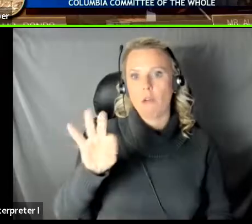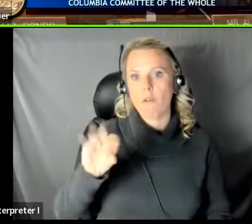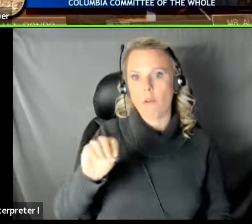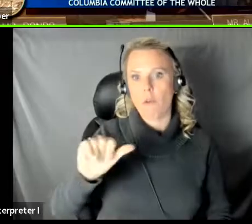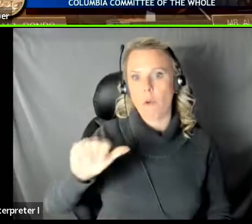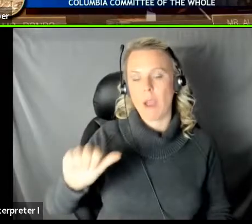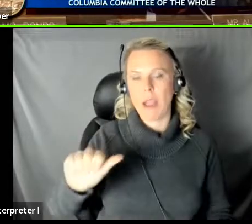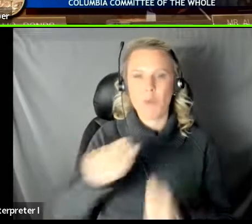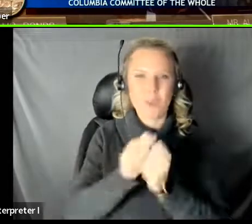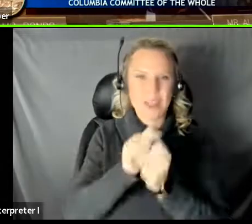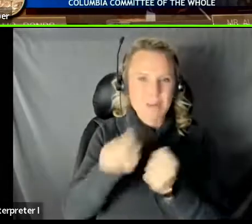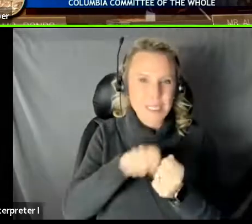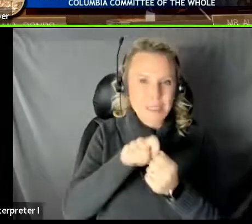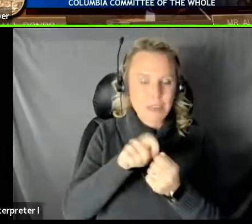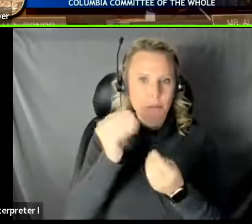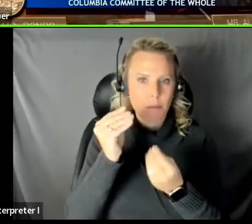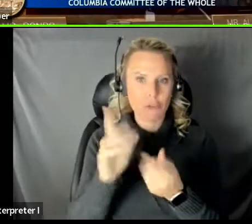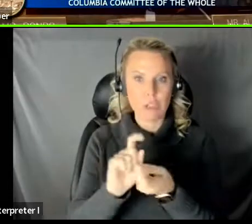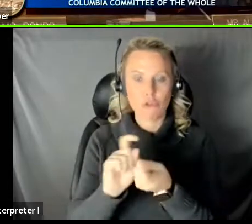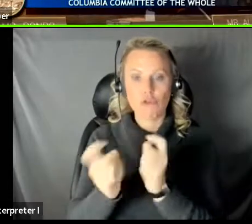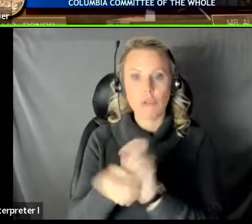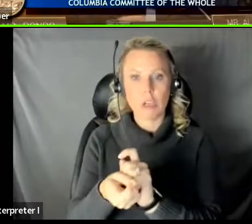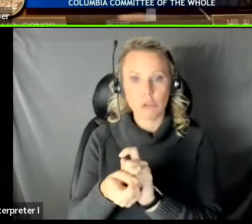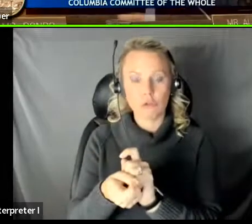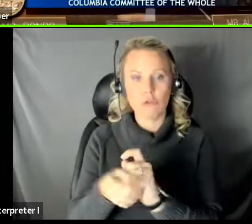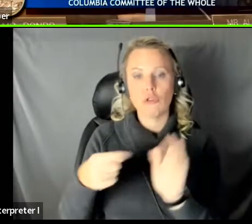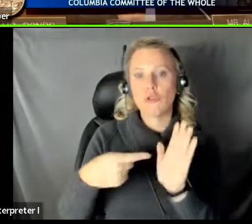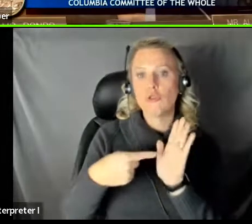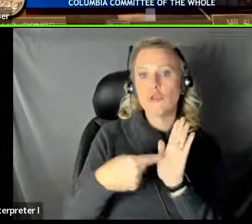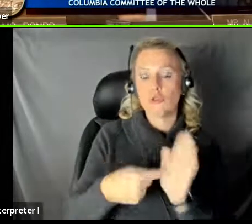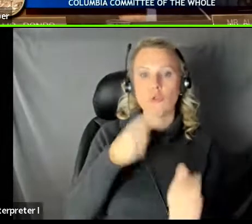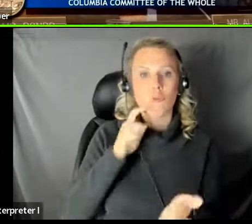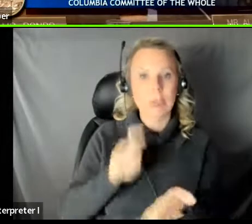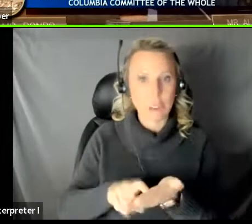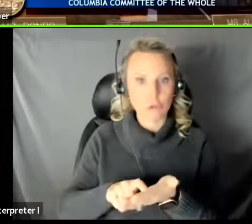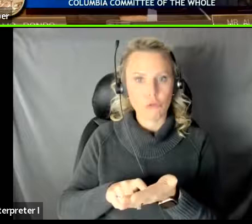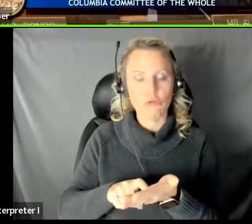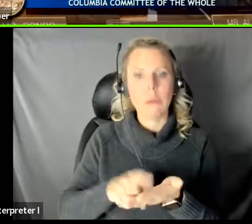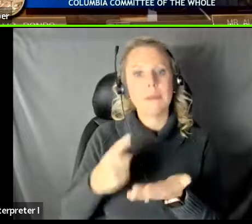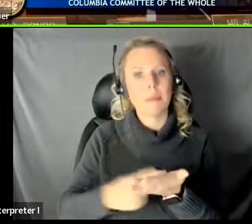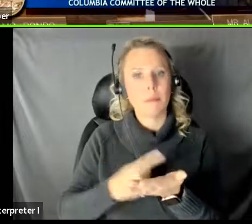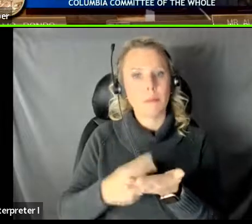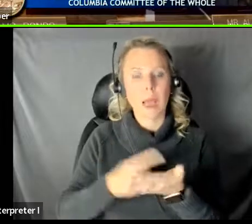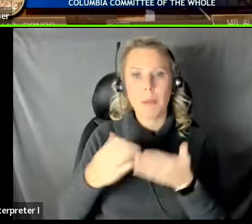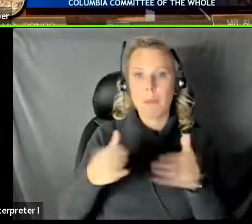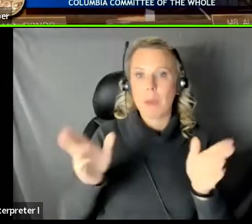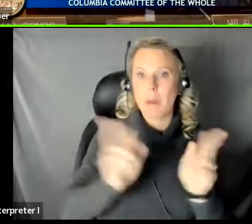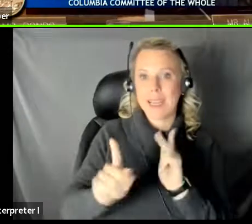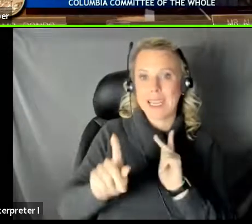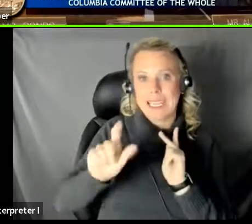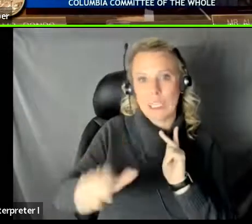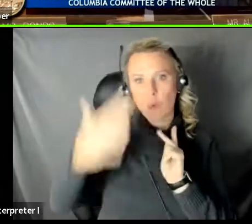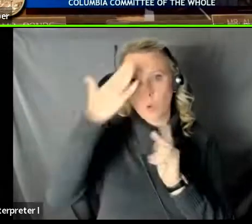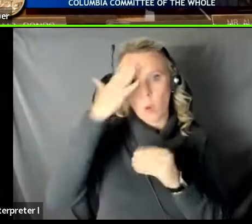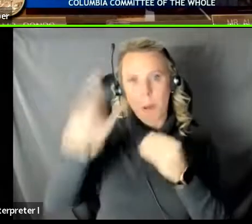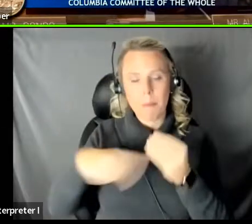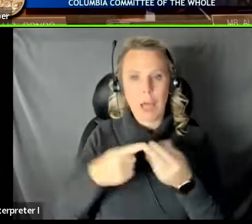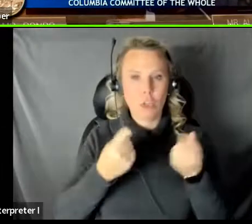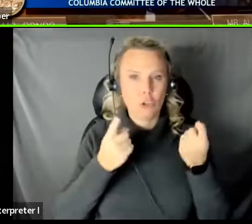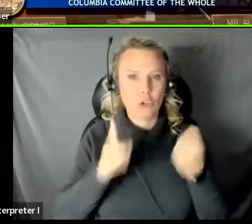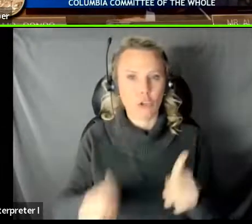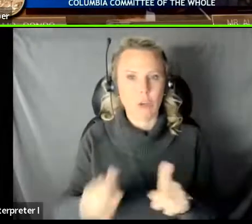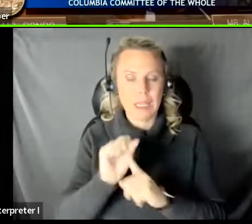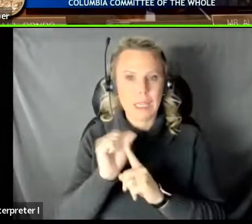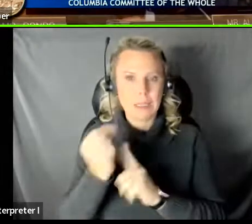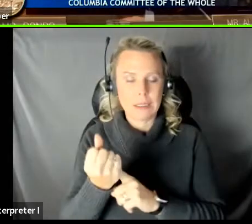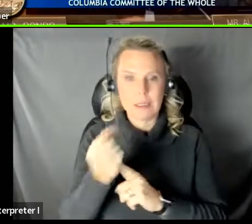to certain information. This change reflects the recognition that there will be instances where the public's need to know about the circumstances of an individual's